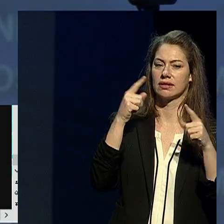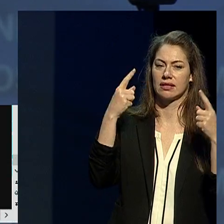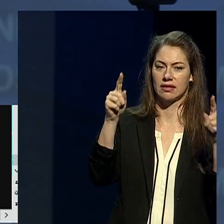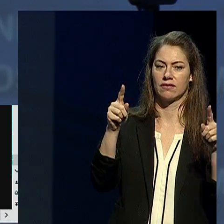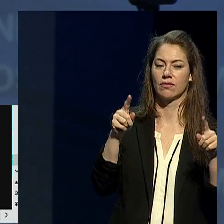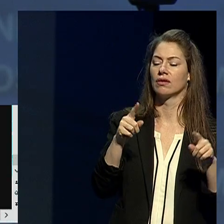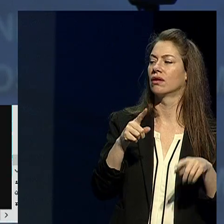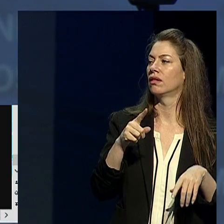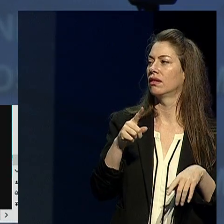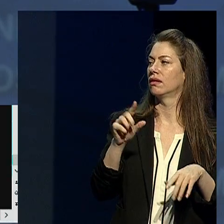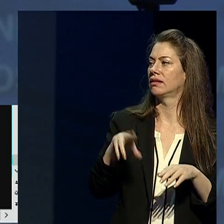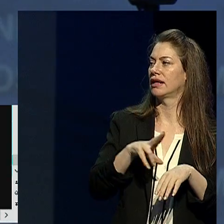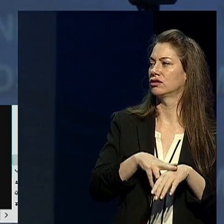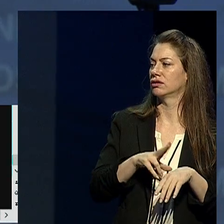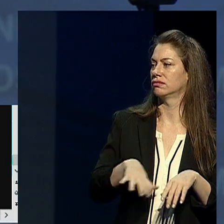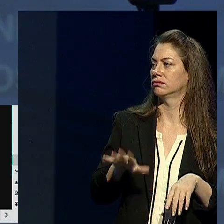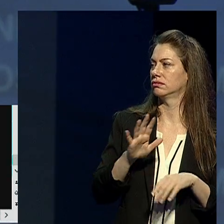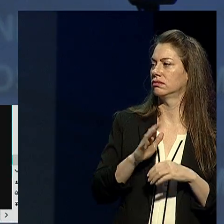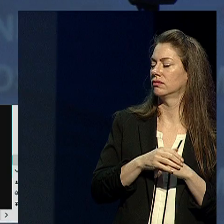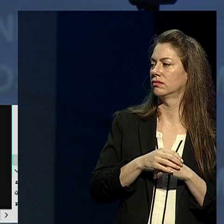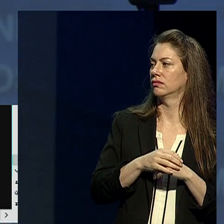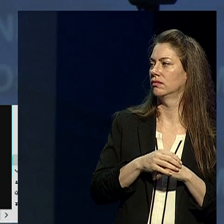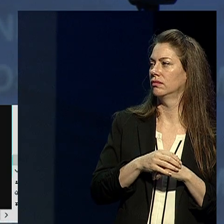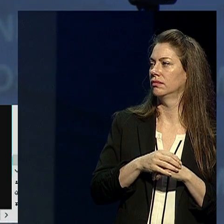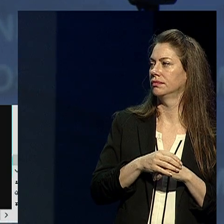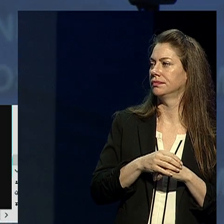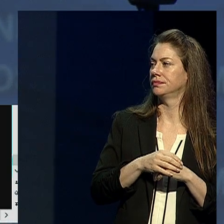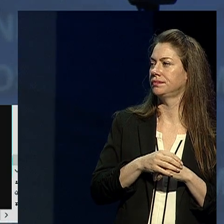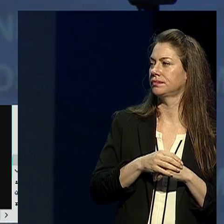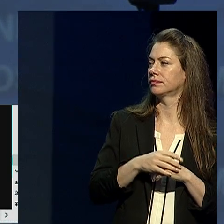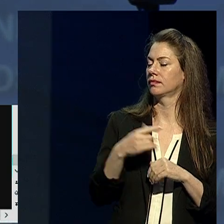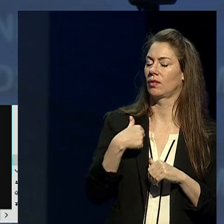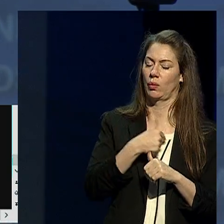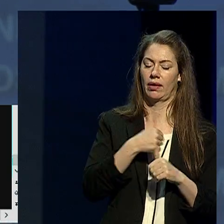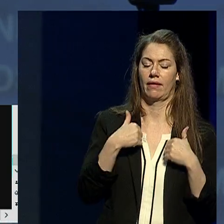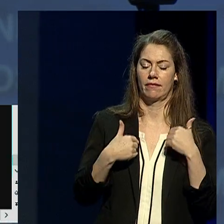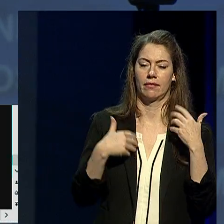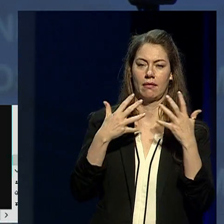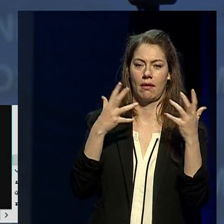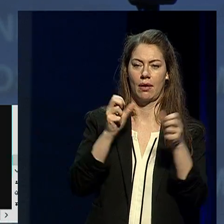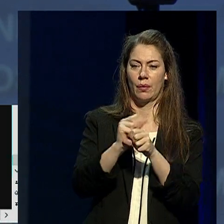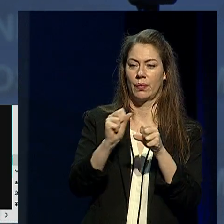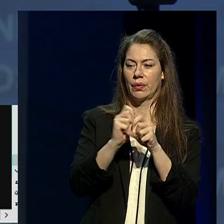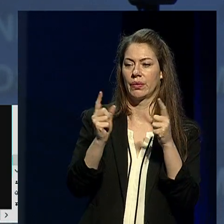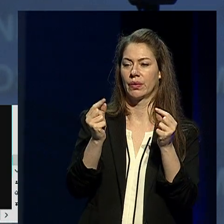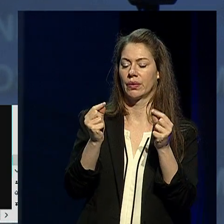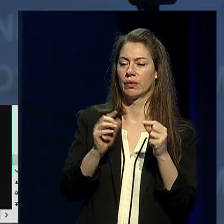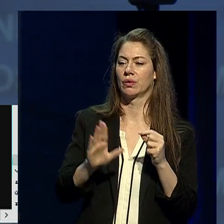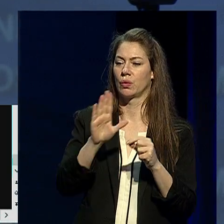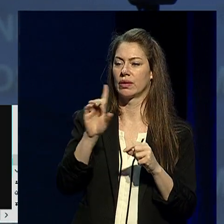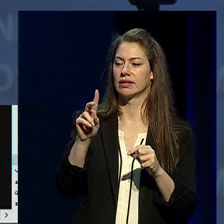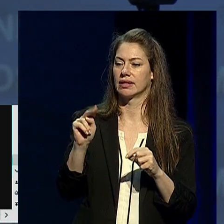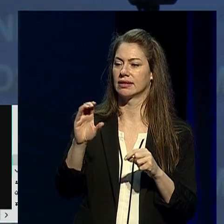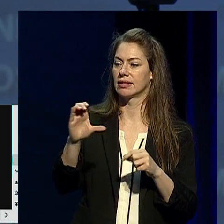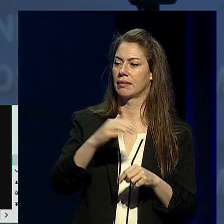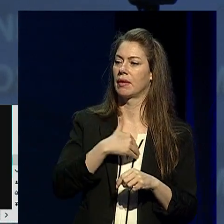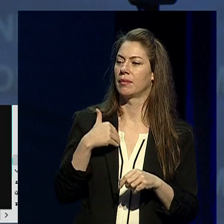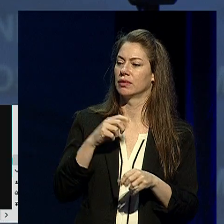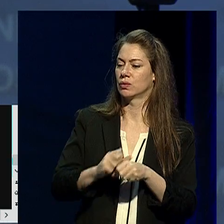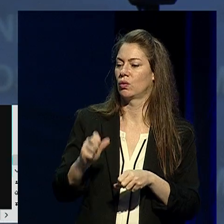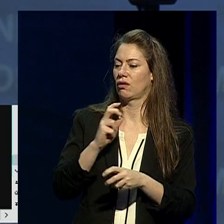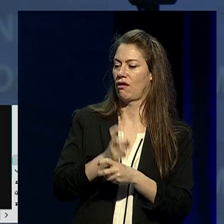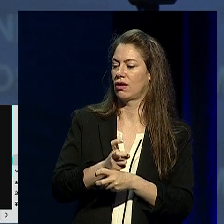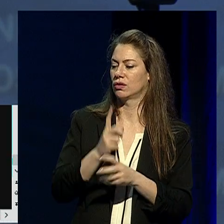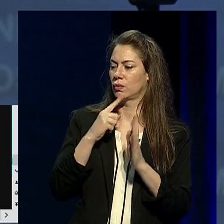in the nation. We have a lot of work to do, and your DNC members work hard to